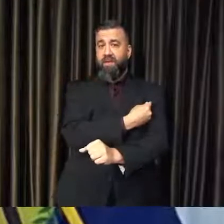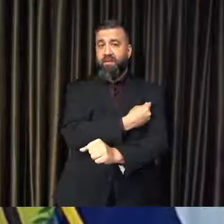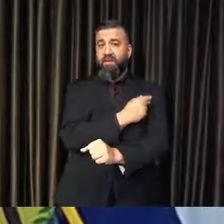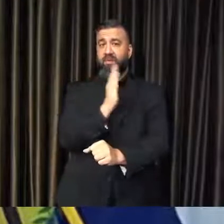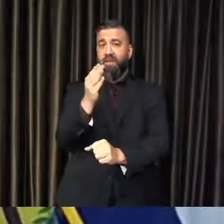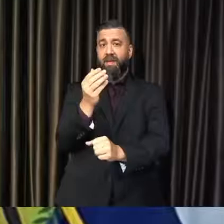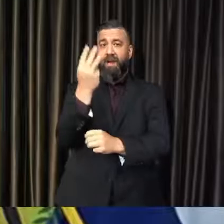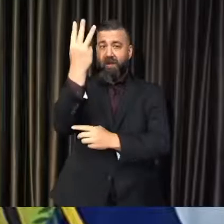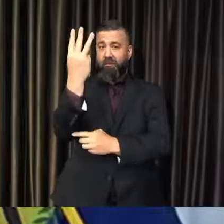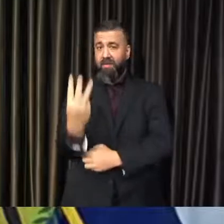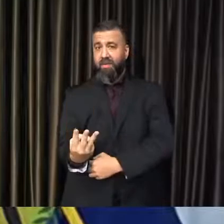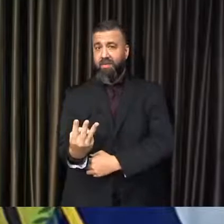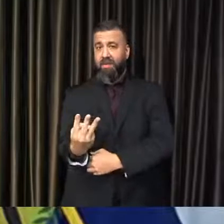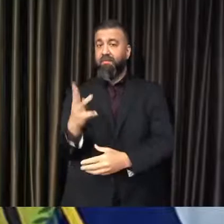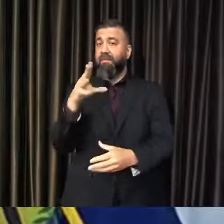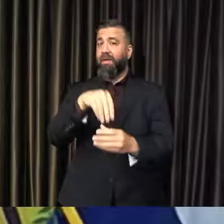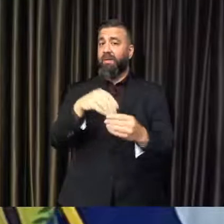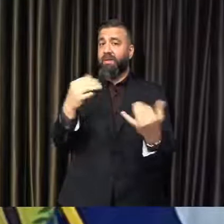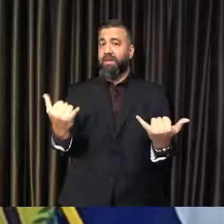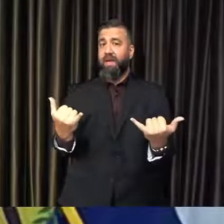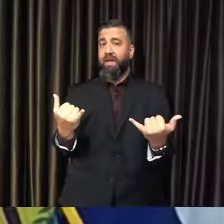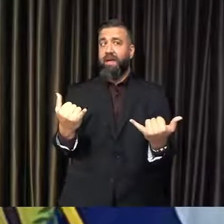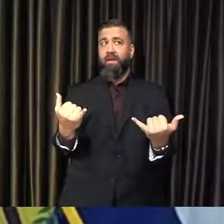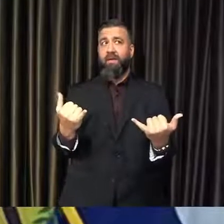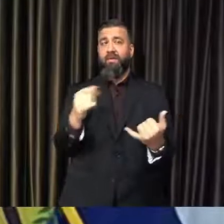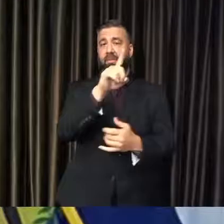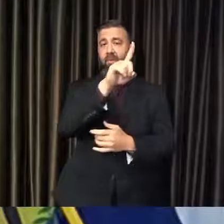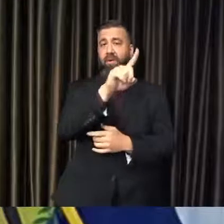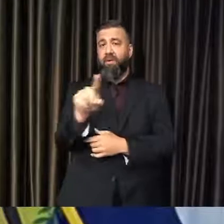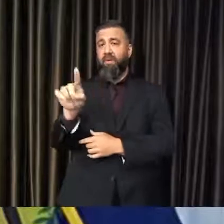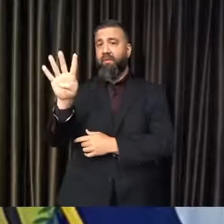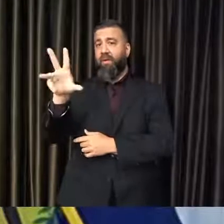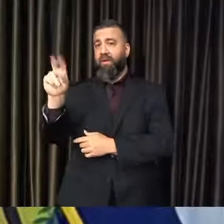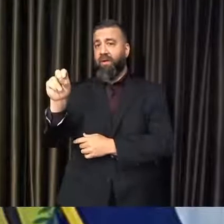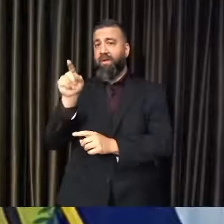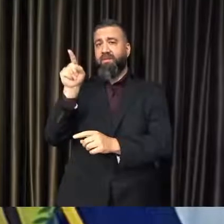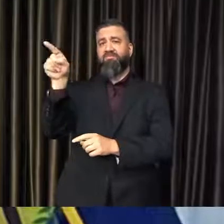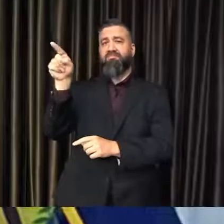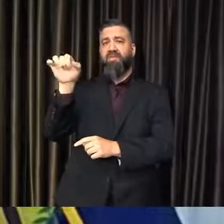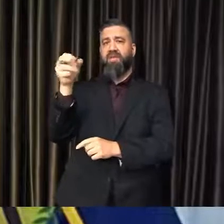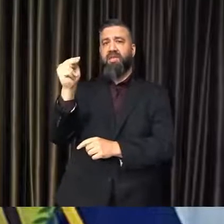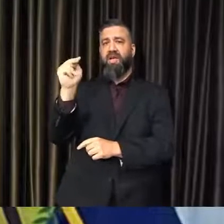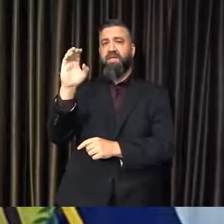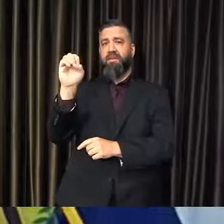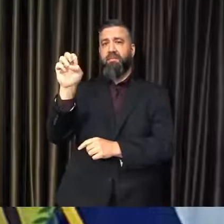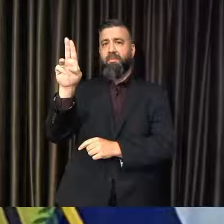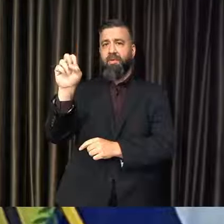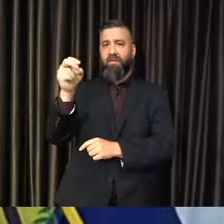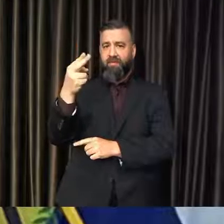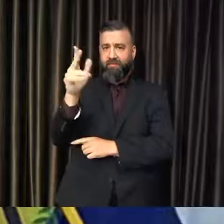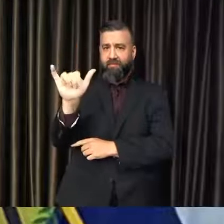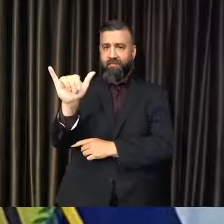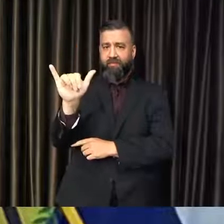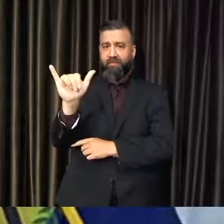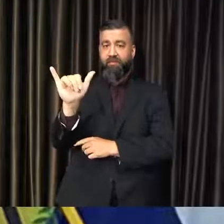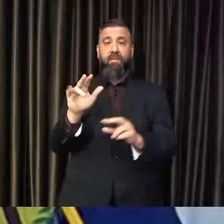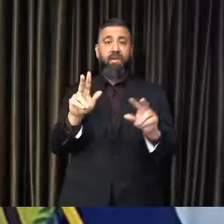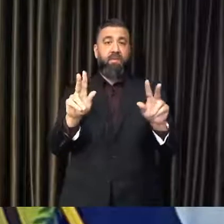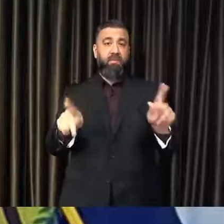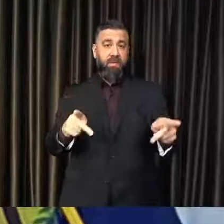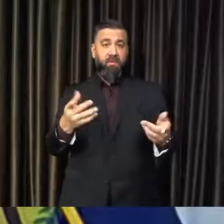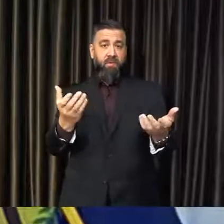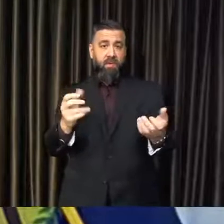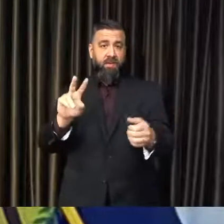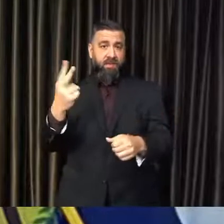from 1 to 4:30 p.m. at the John C. Murphy Center. Those who would like to get the second Moderna dose from